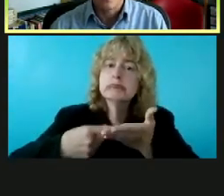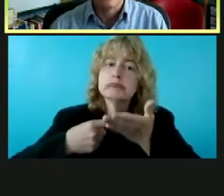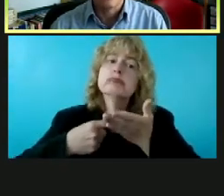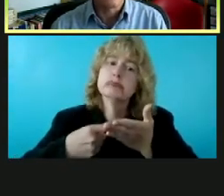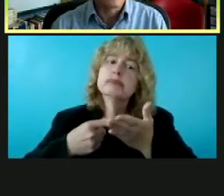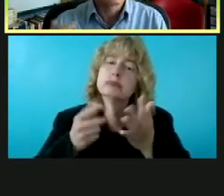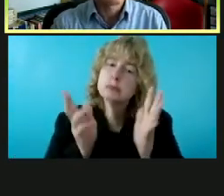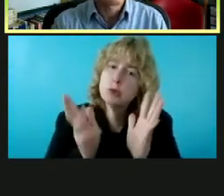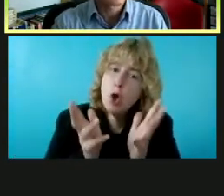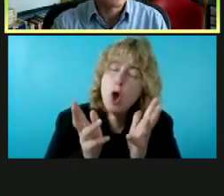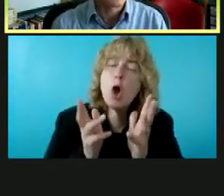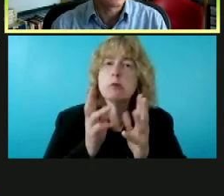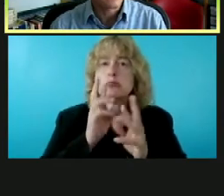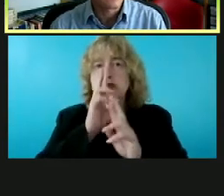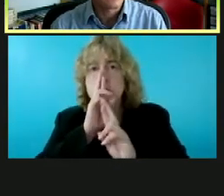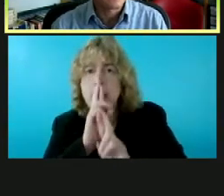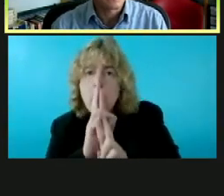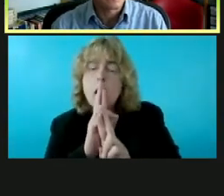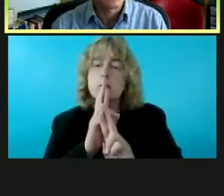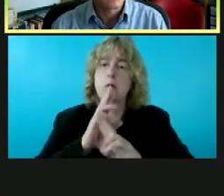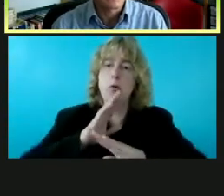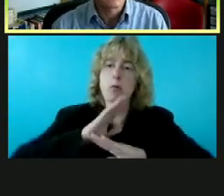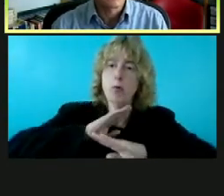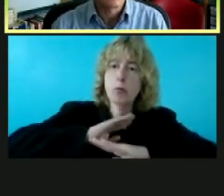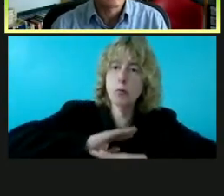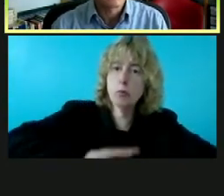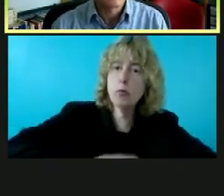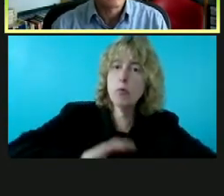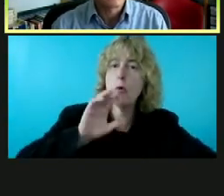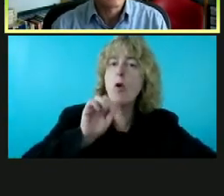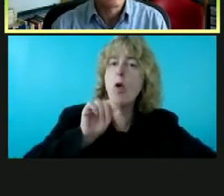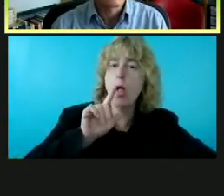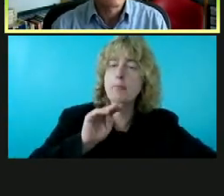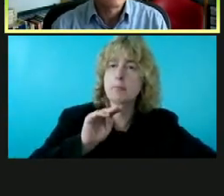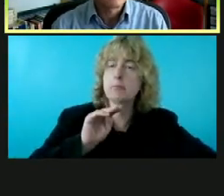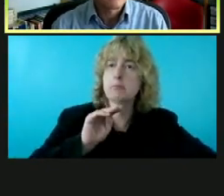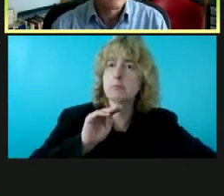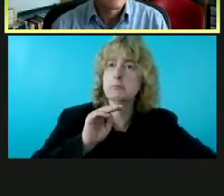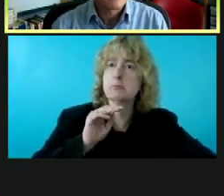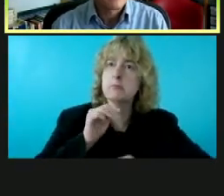respectful and calm way. Let's go ahead and try this video.